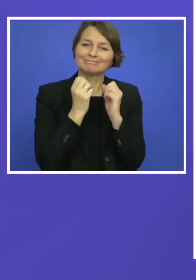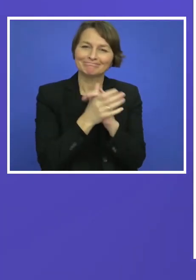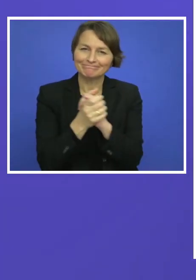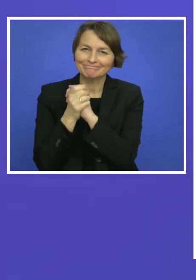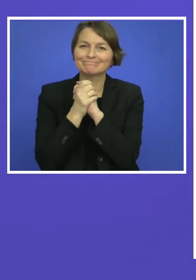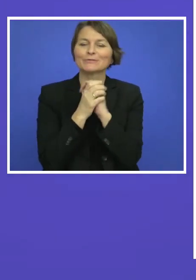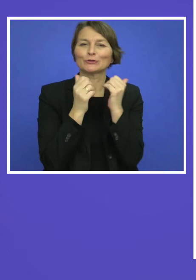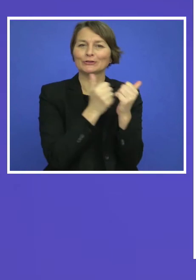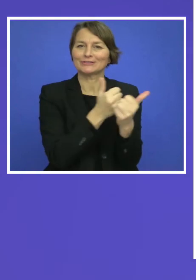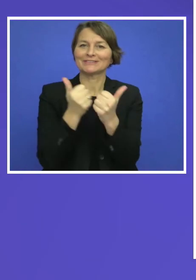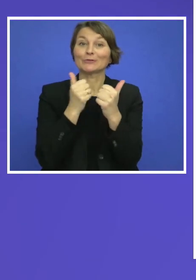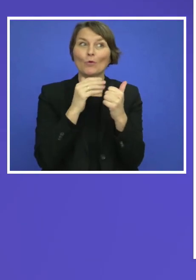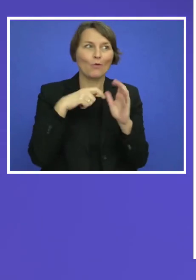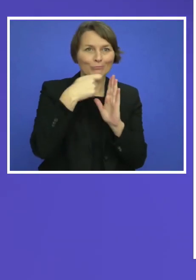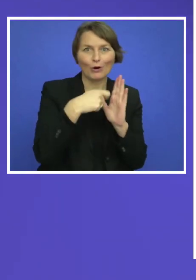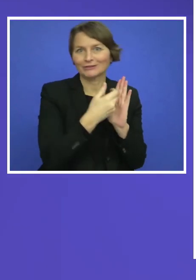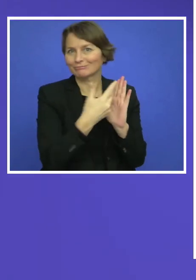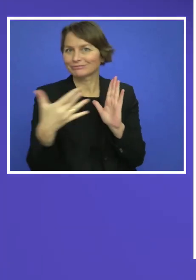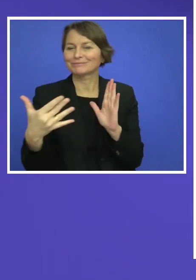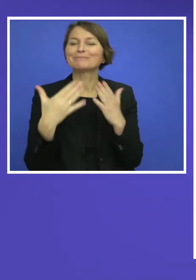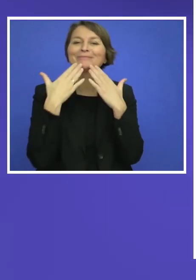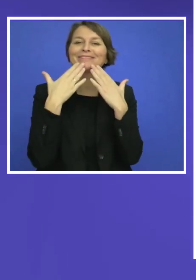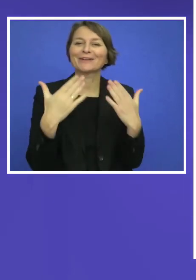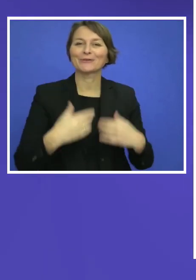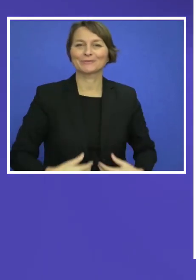your projects. Thank you.